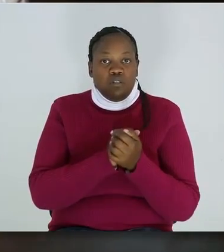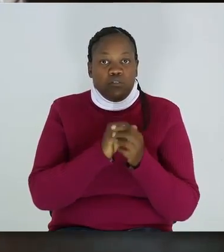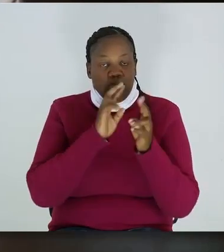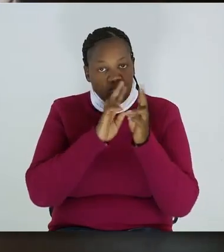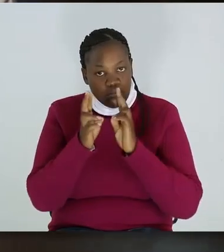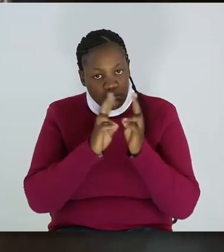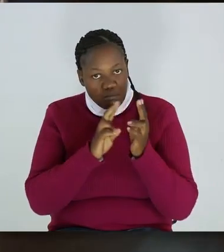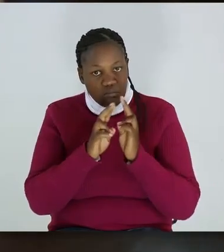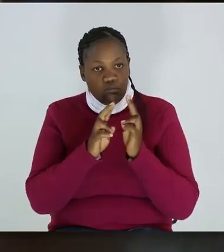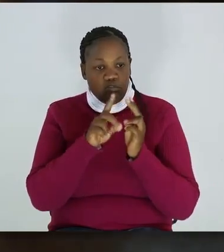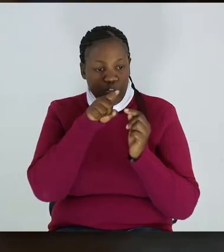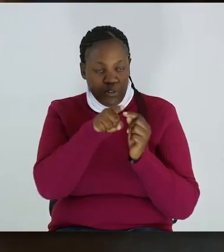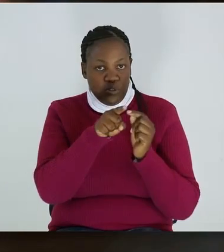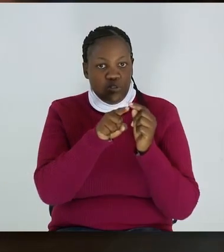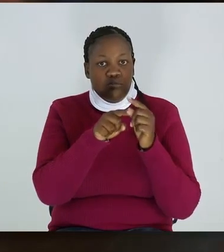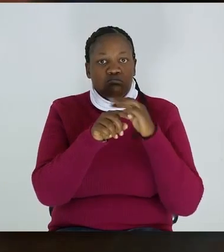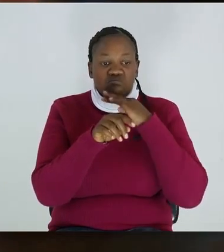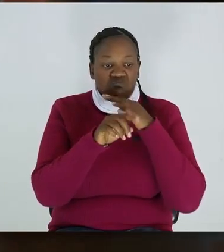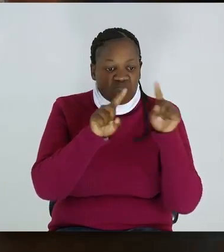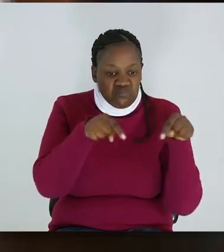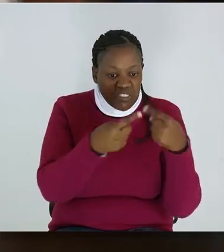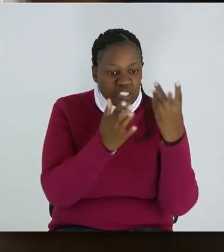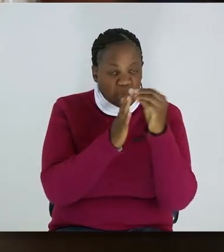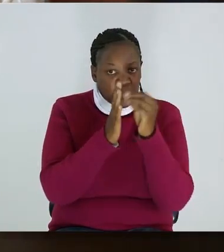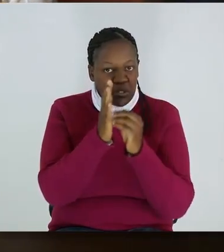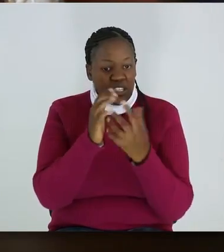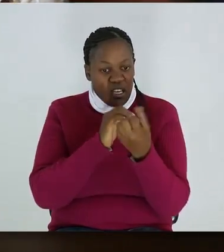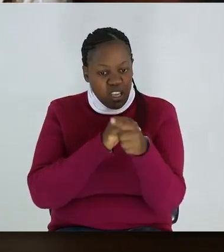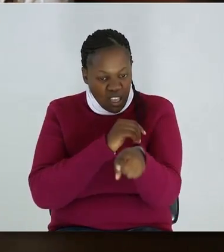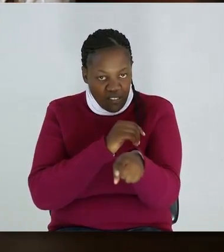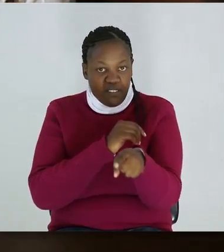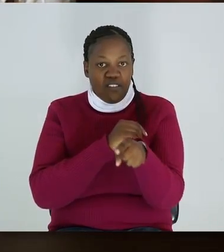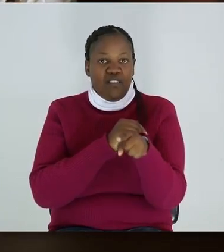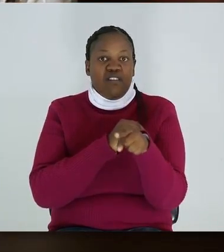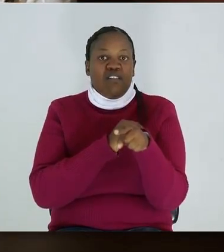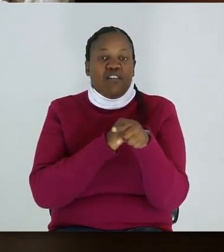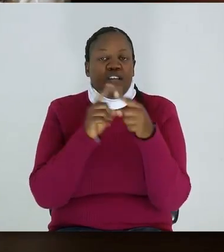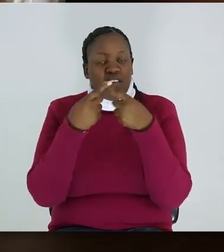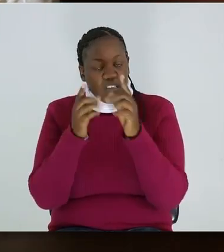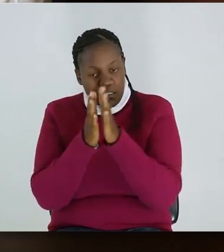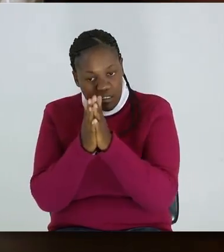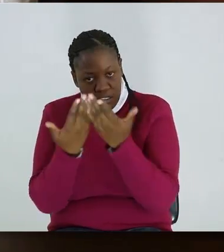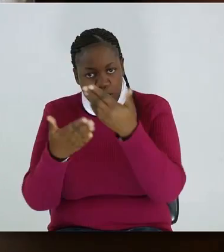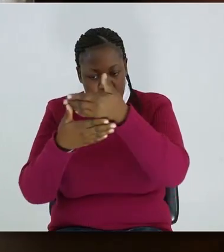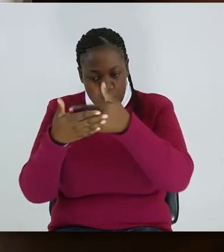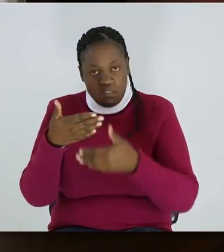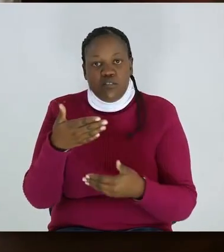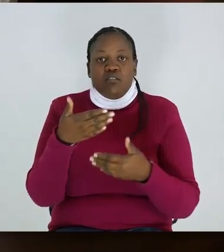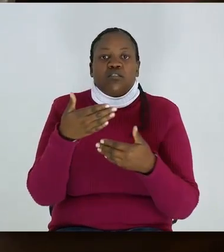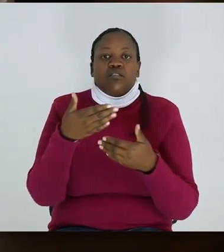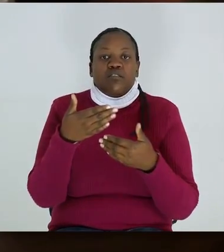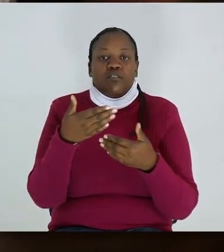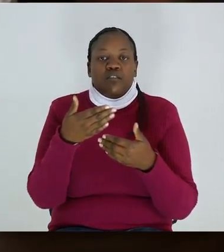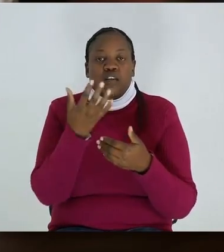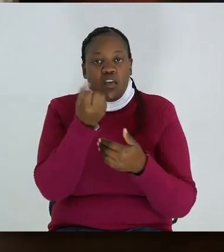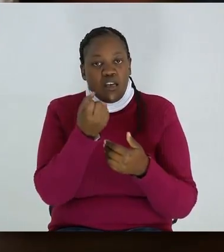a closer look at the elements within a novel. Any novel, regardless of whether it is a comedy, drama, horror,